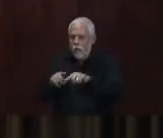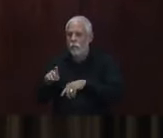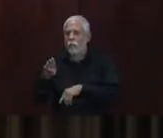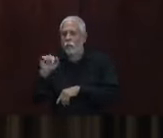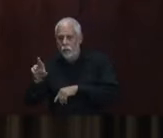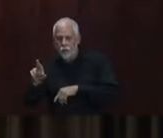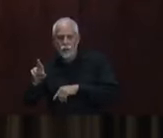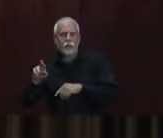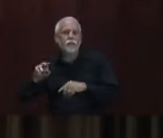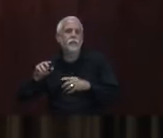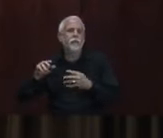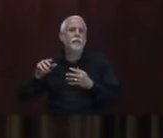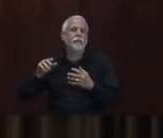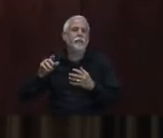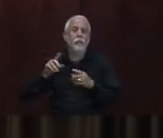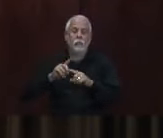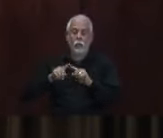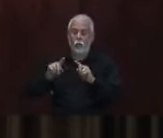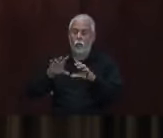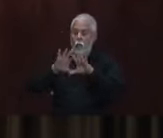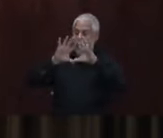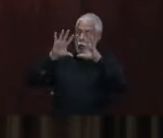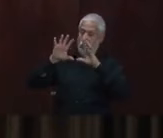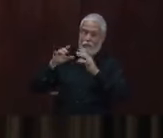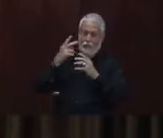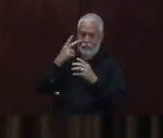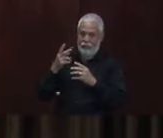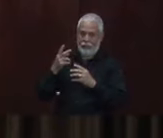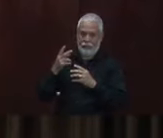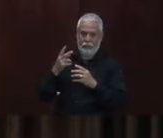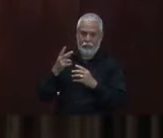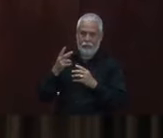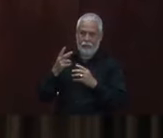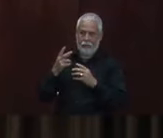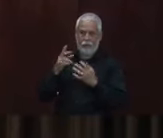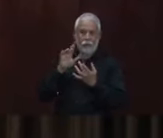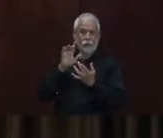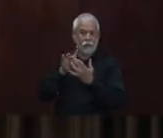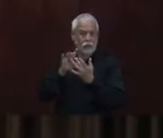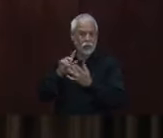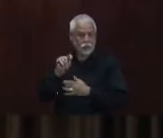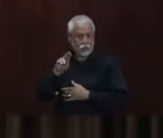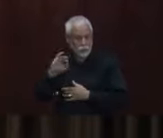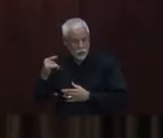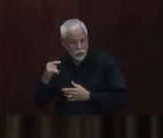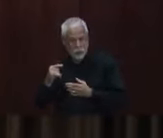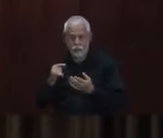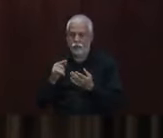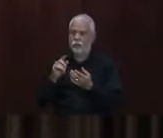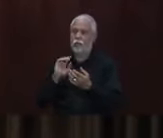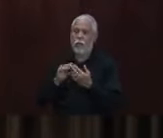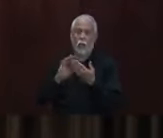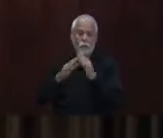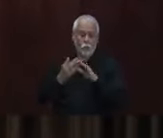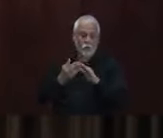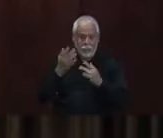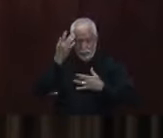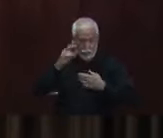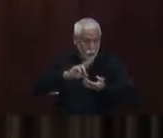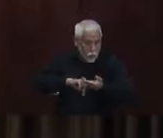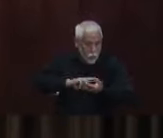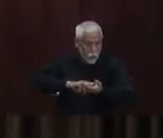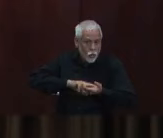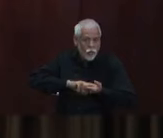bar. But overwhelming, like when we look at the contact tracing and when our communicable disease nurses